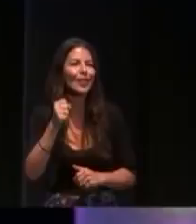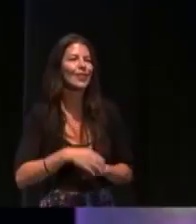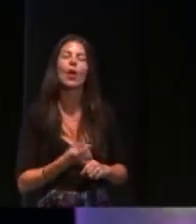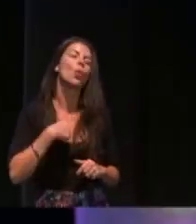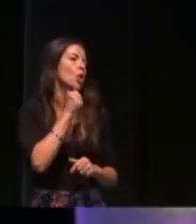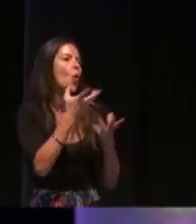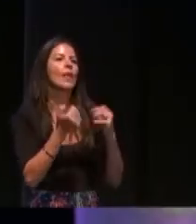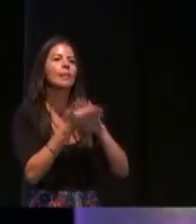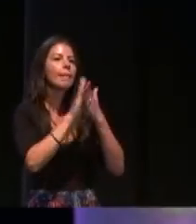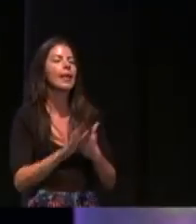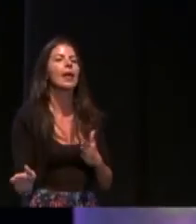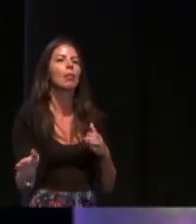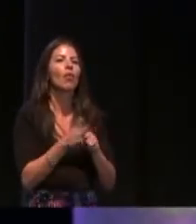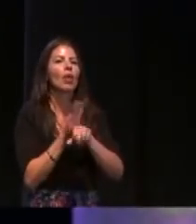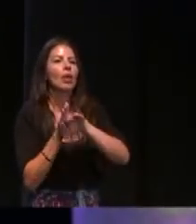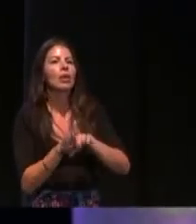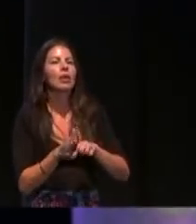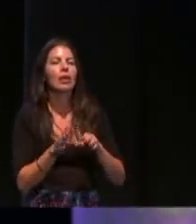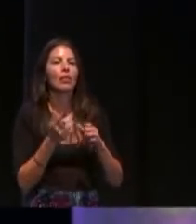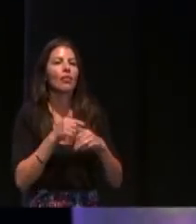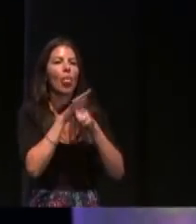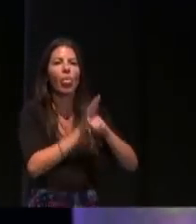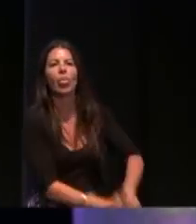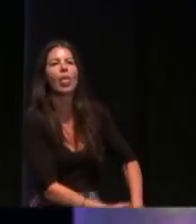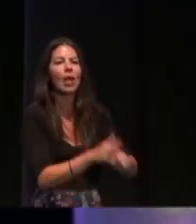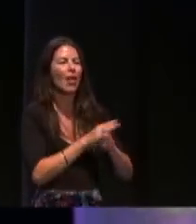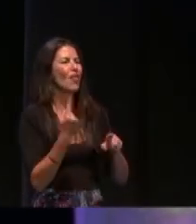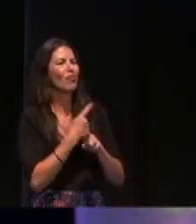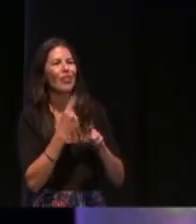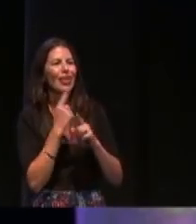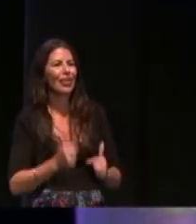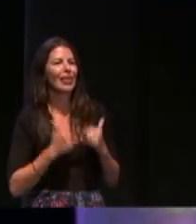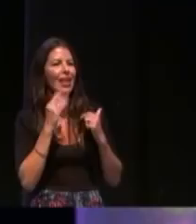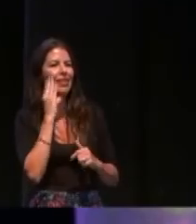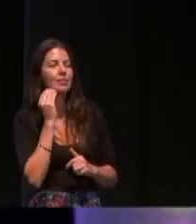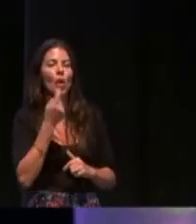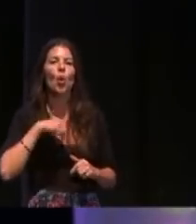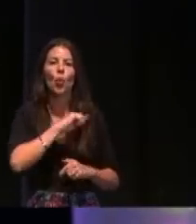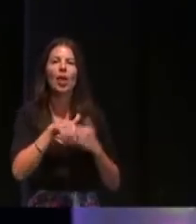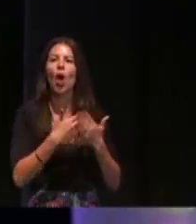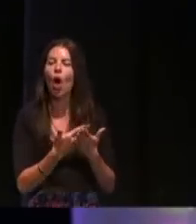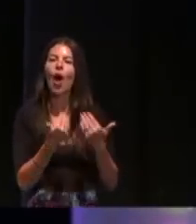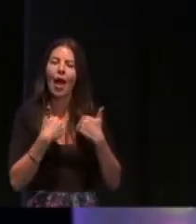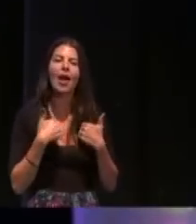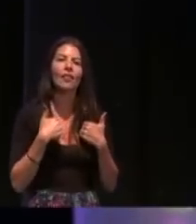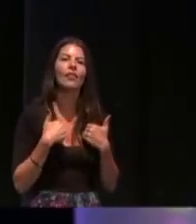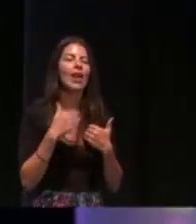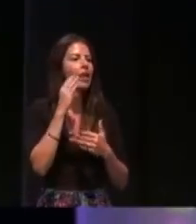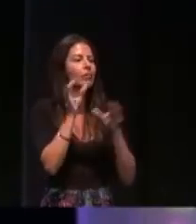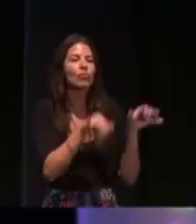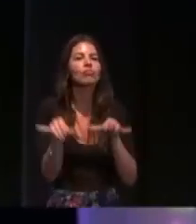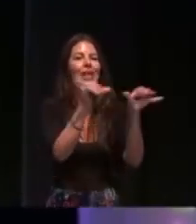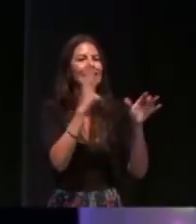We don't want them to be drowned out by commonplace experiences in life. We all have commonplace experiences.